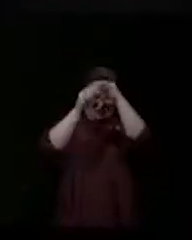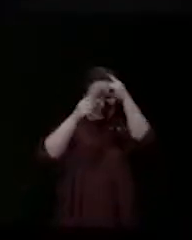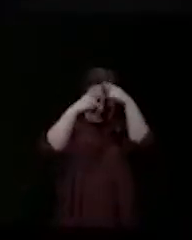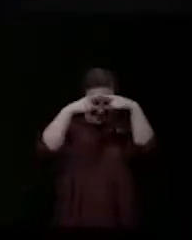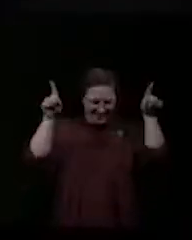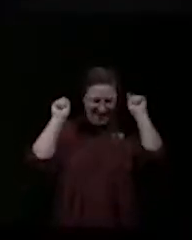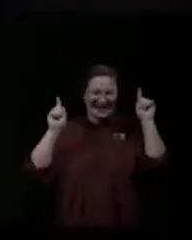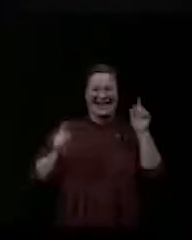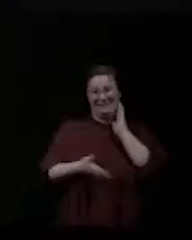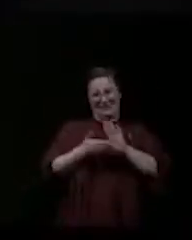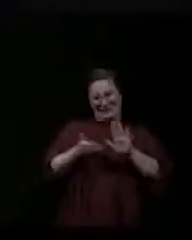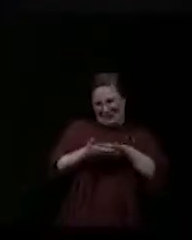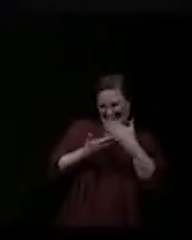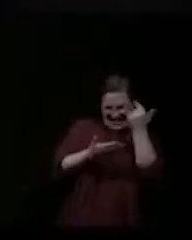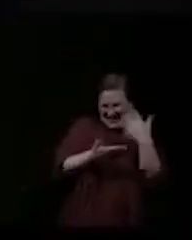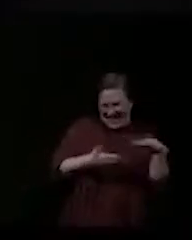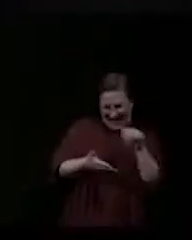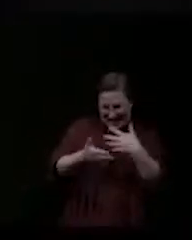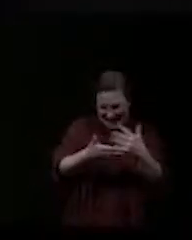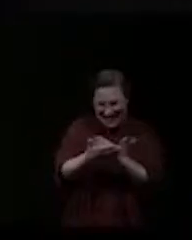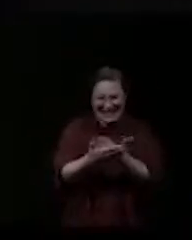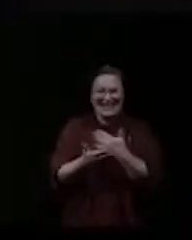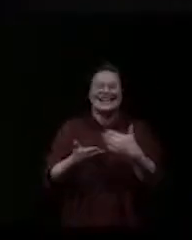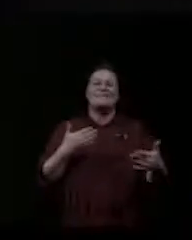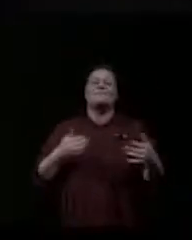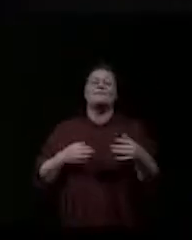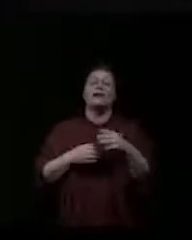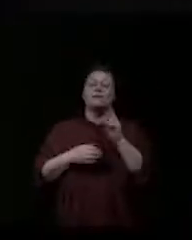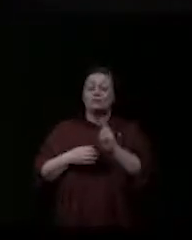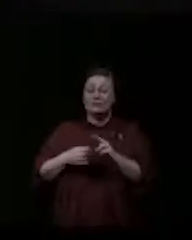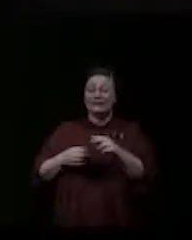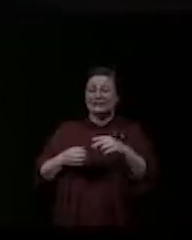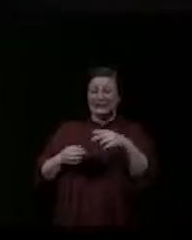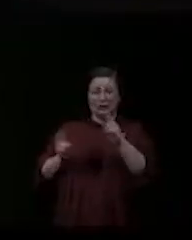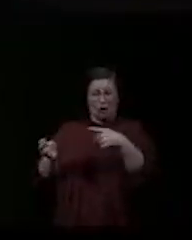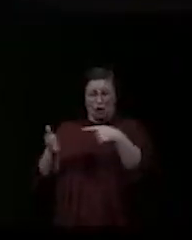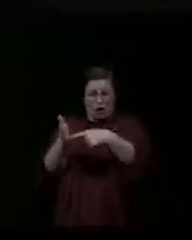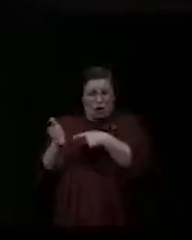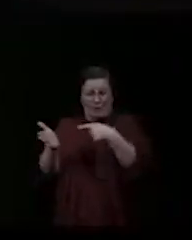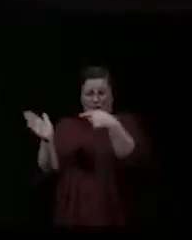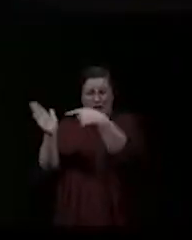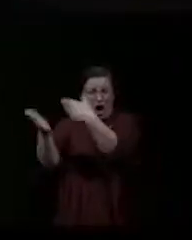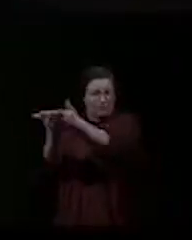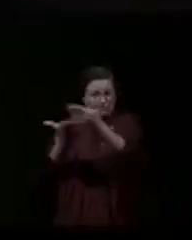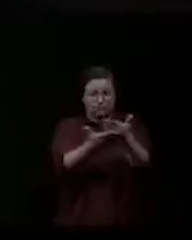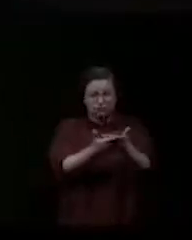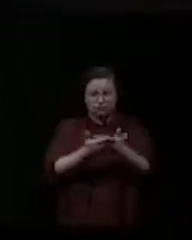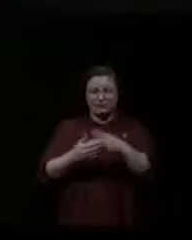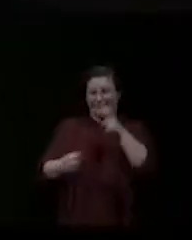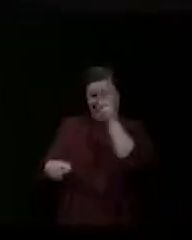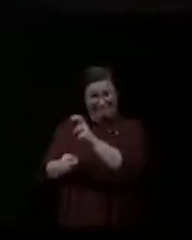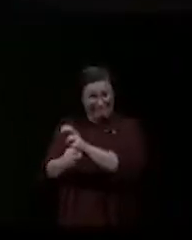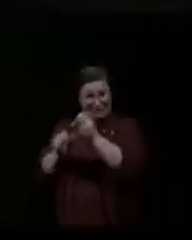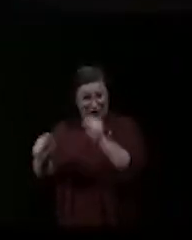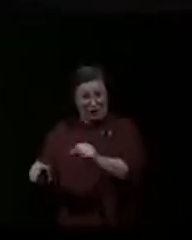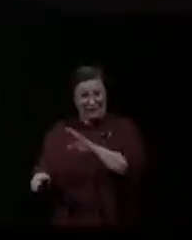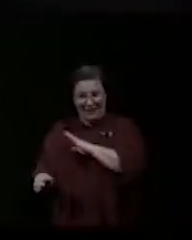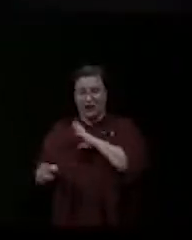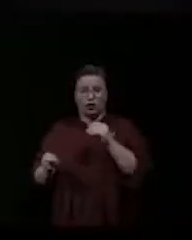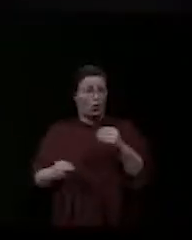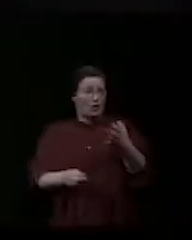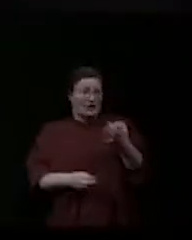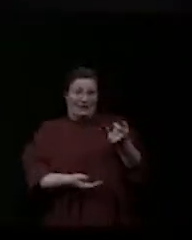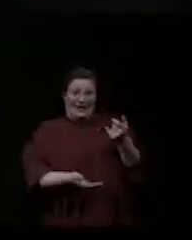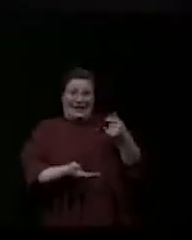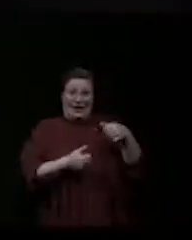place additional burdens on human rights defenders and organizations, requiring those which received